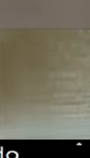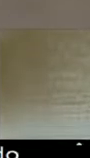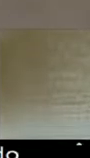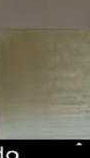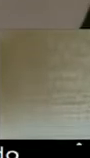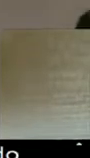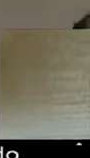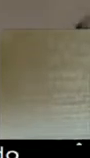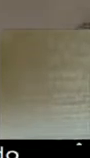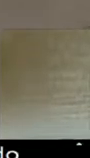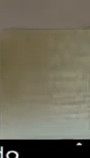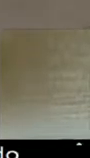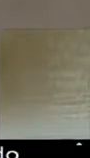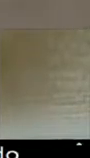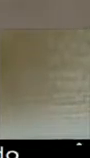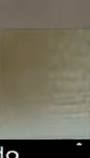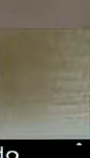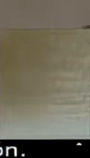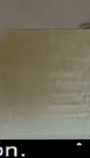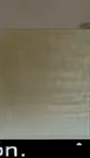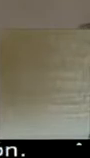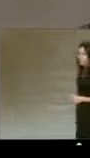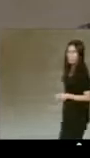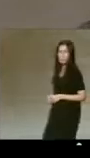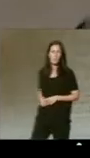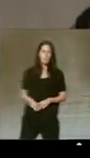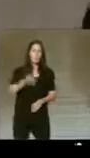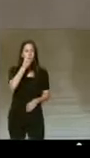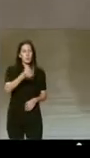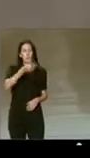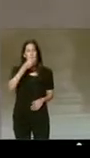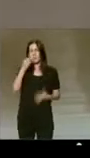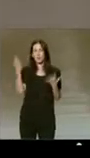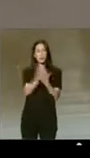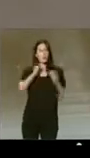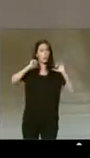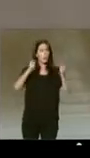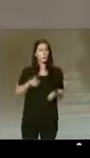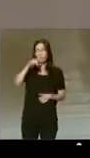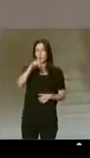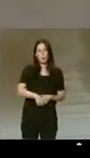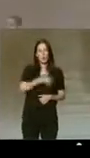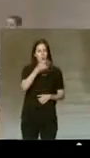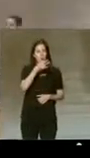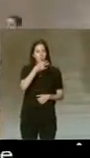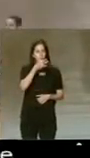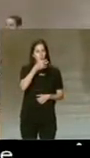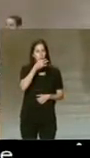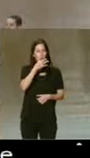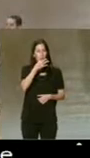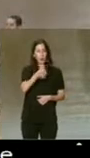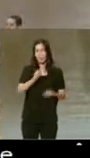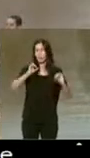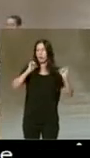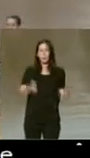Okay. Bueno, buenas tardes a todos. Good afternoon, everybody. We are going to start the